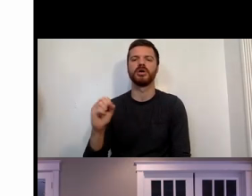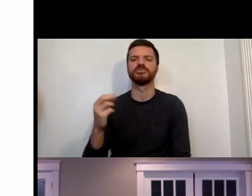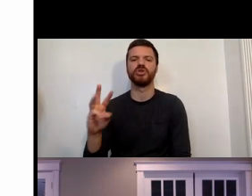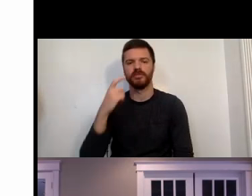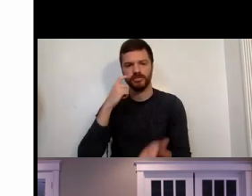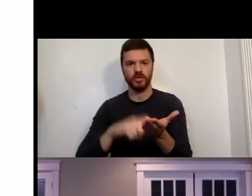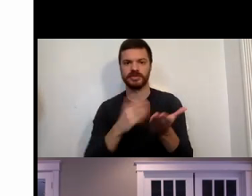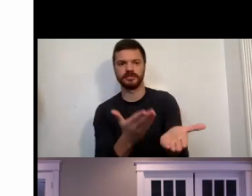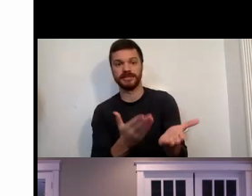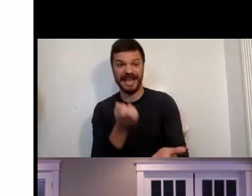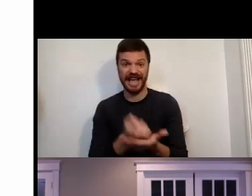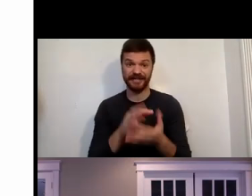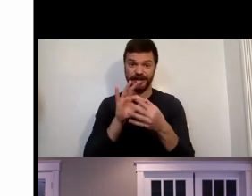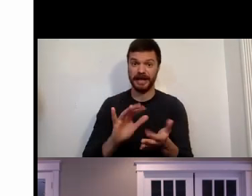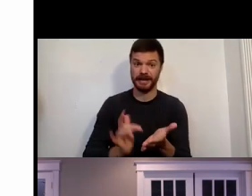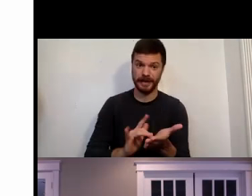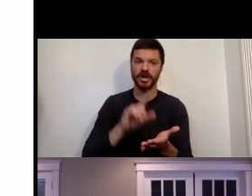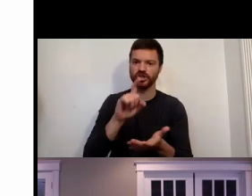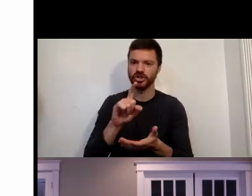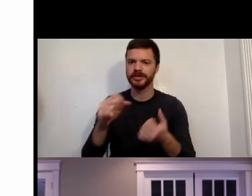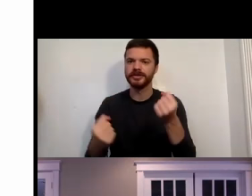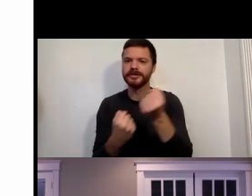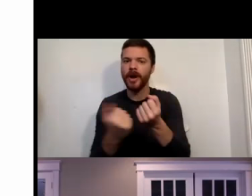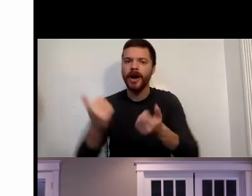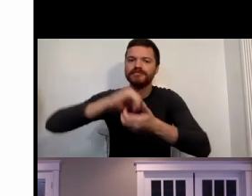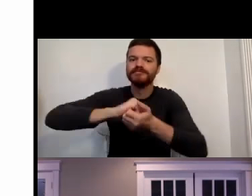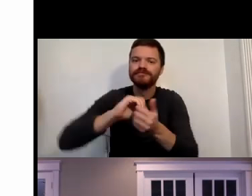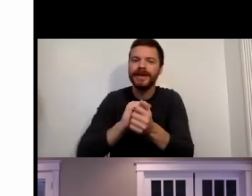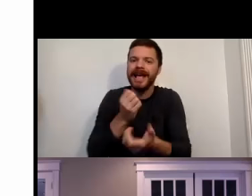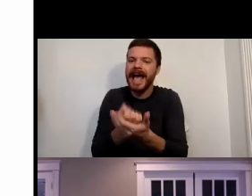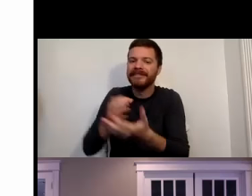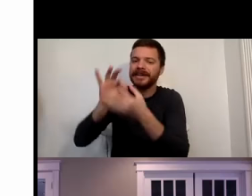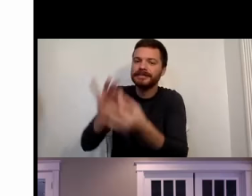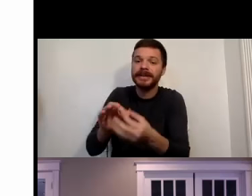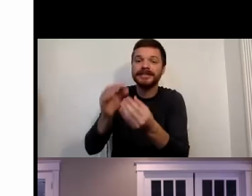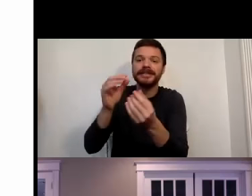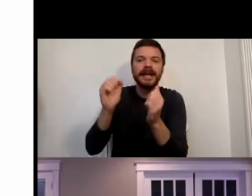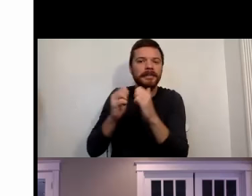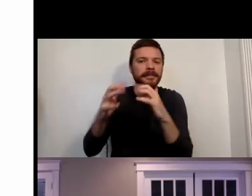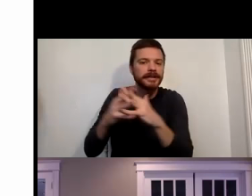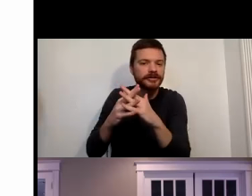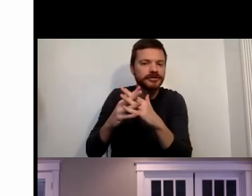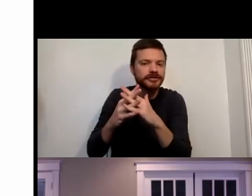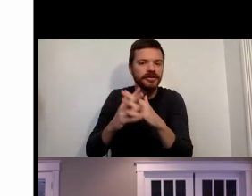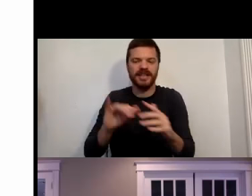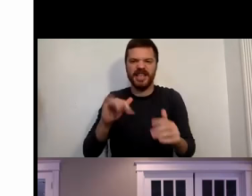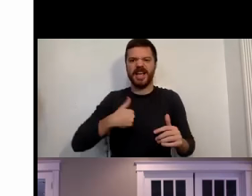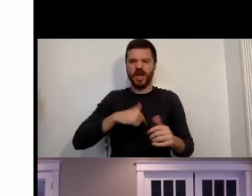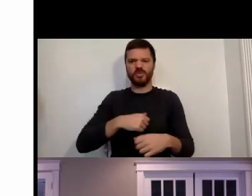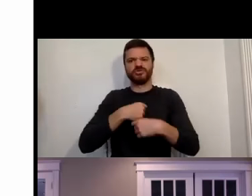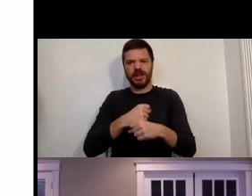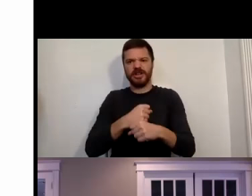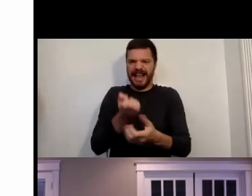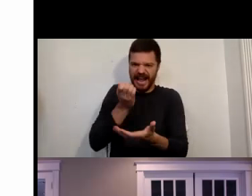be complemented by evidence-based implementation. And again, that's why we're all here, to generate evidence for the types of processes